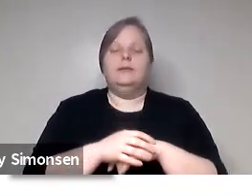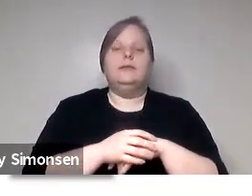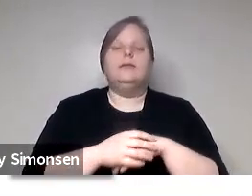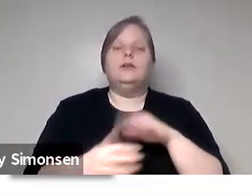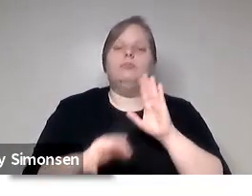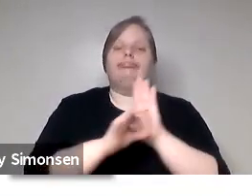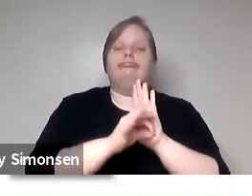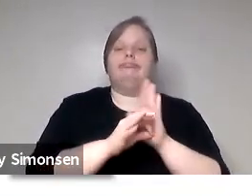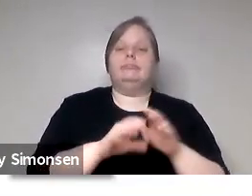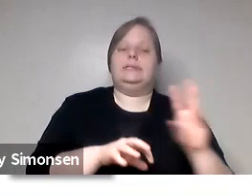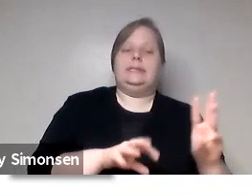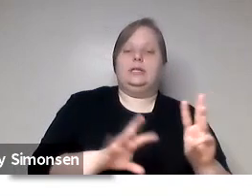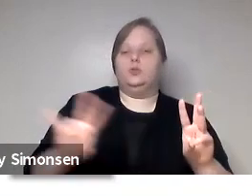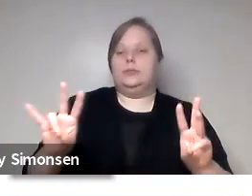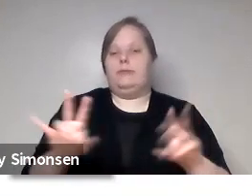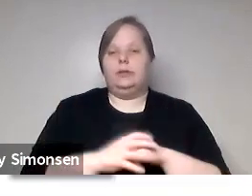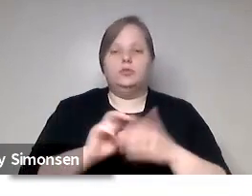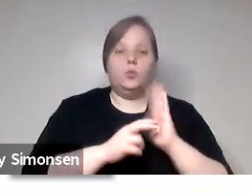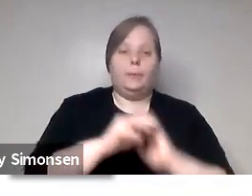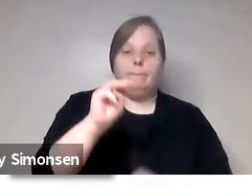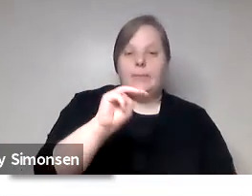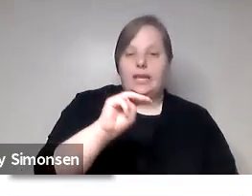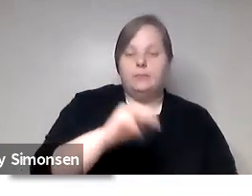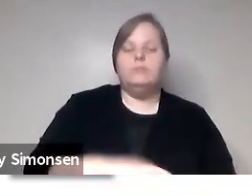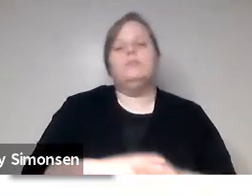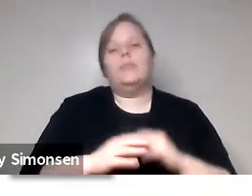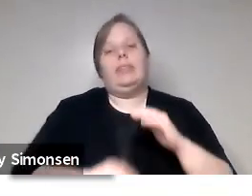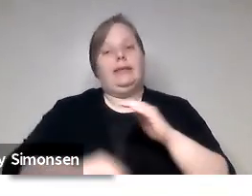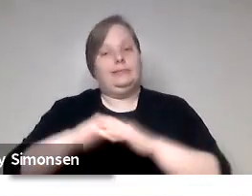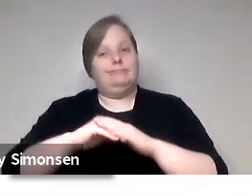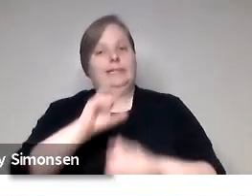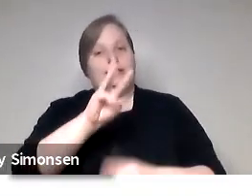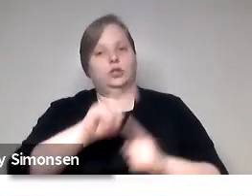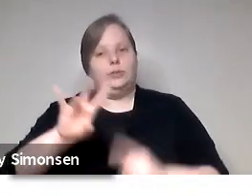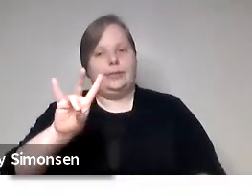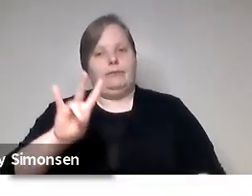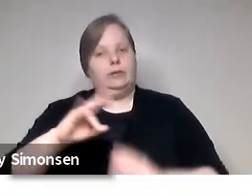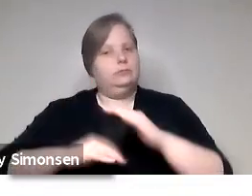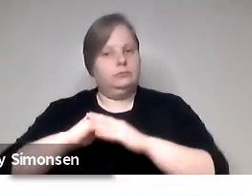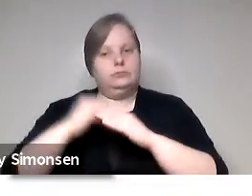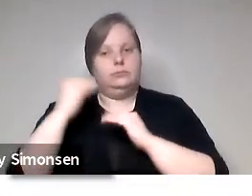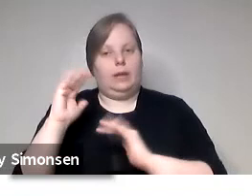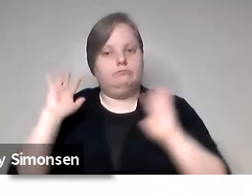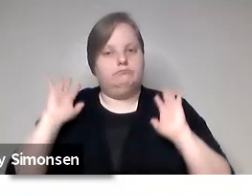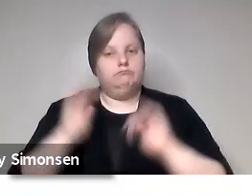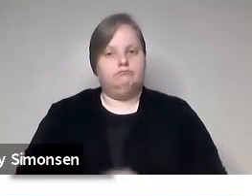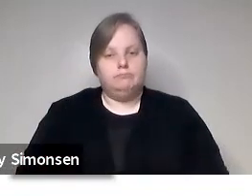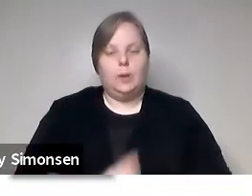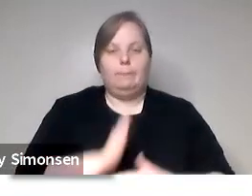and 7. So they're looking at a medium, or the highest they want to go is between 6 and 7, a medium high